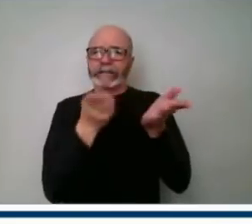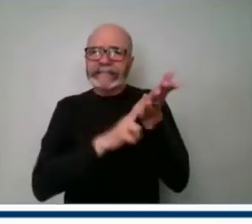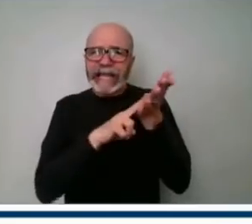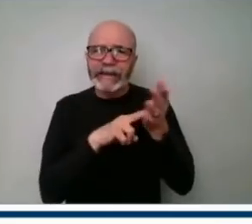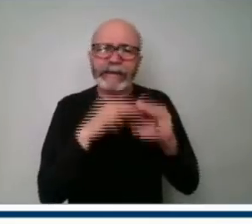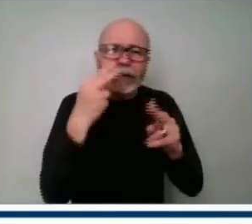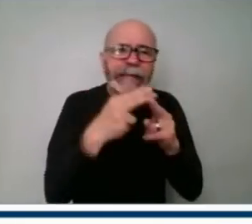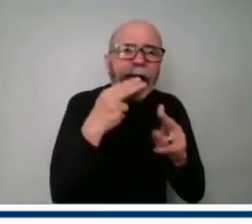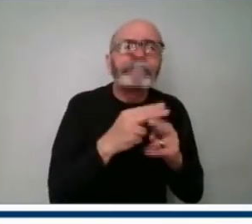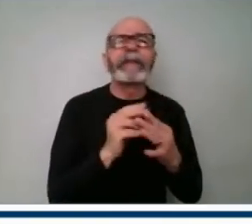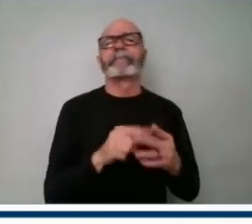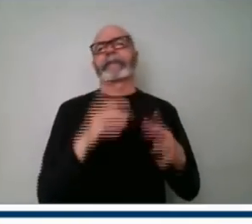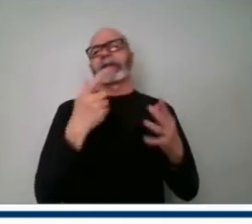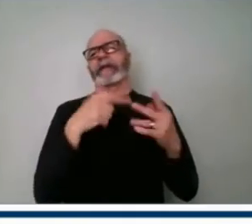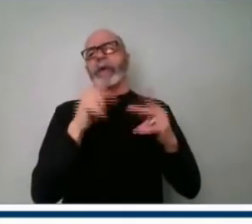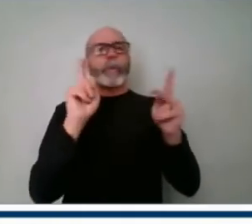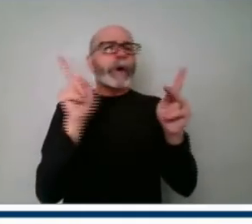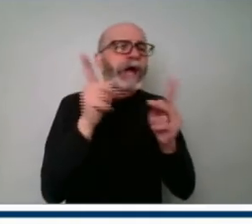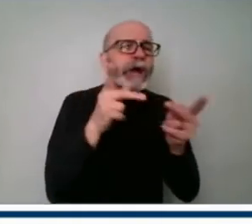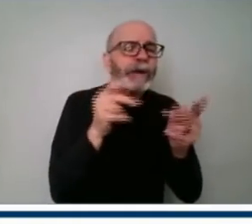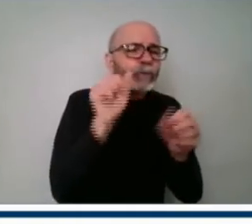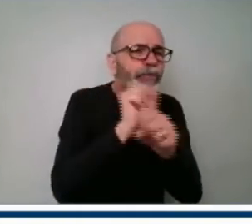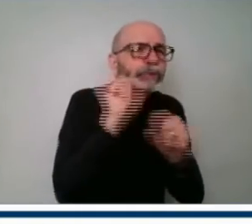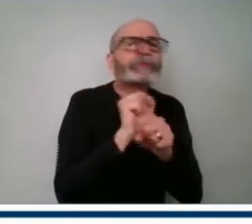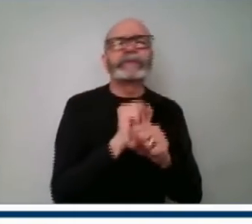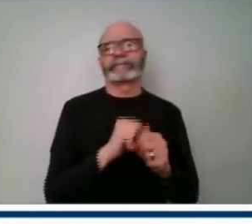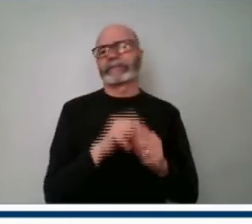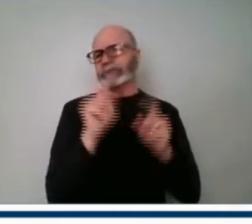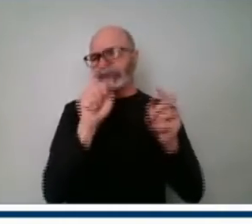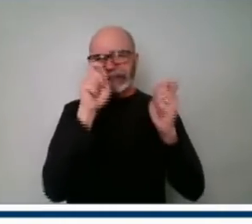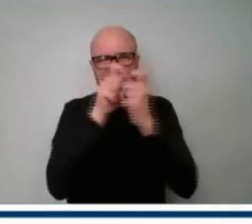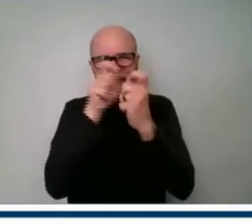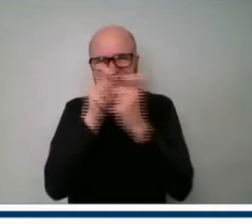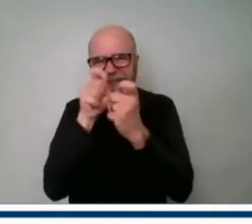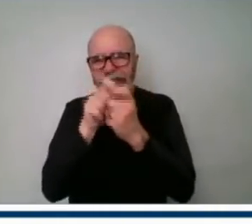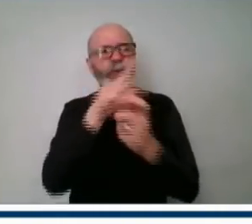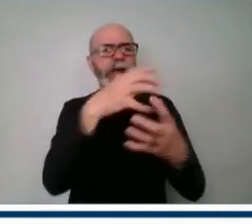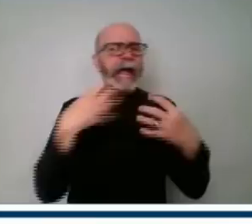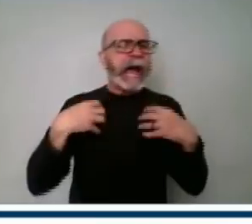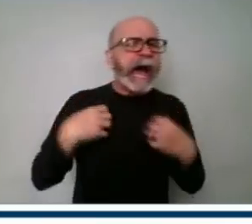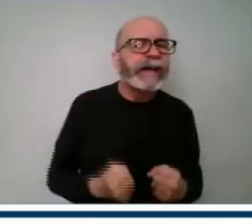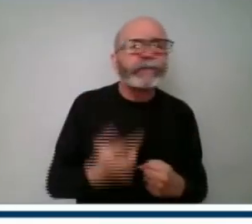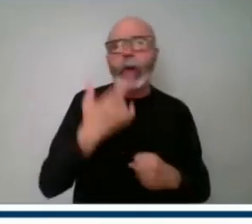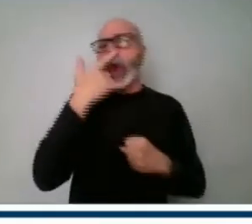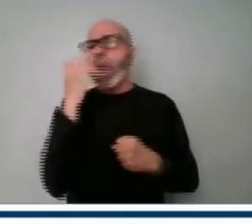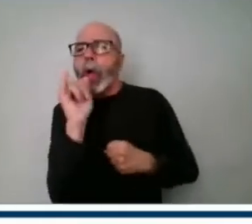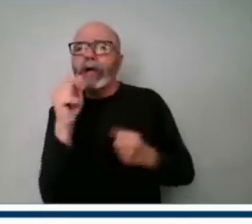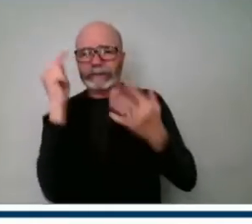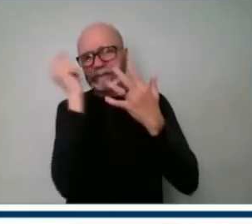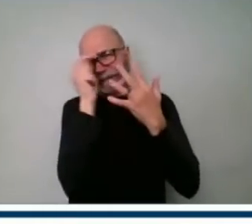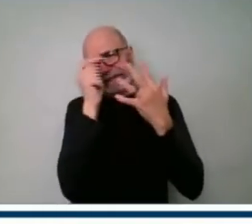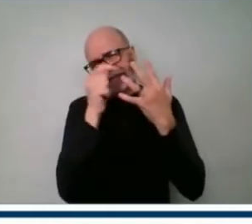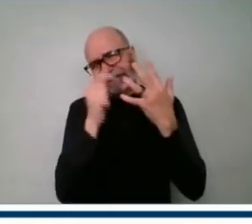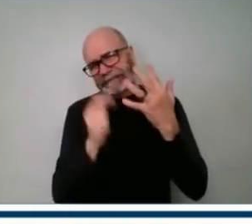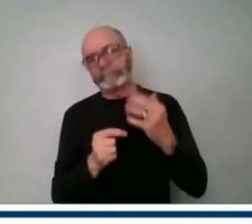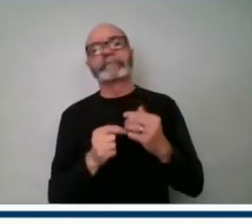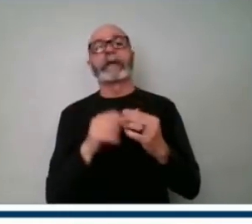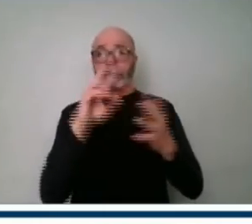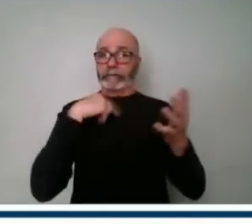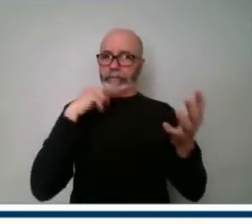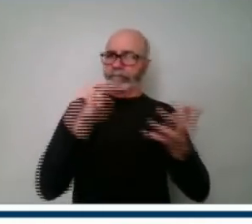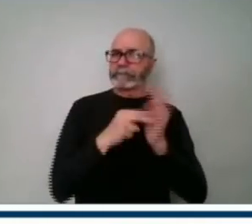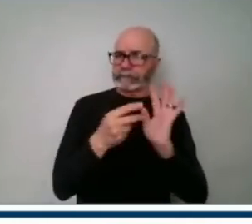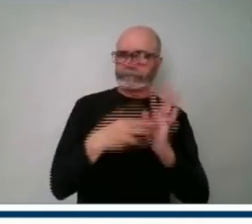validate their occupation, can you validate their health condition. All of those mean that you have to then have many more streams to your